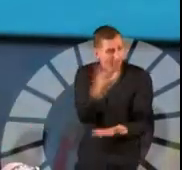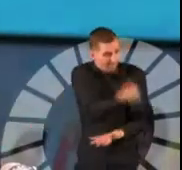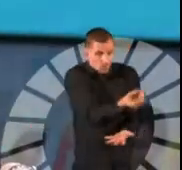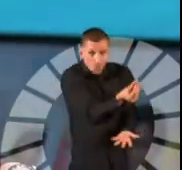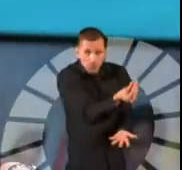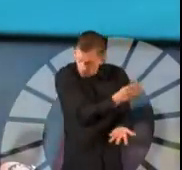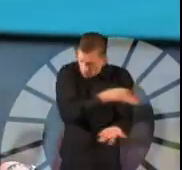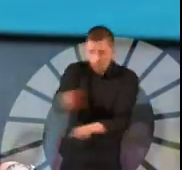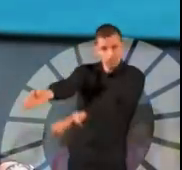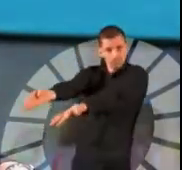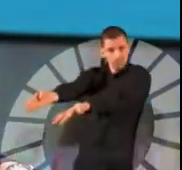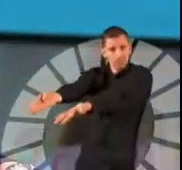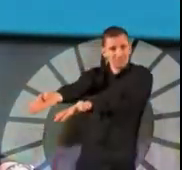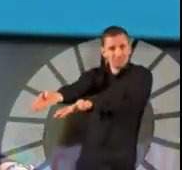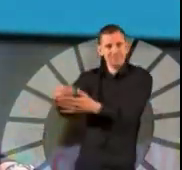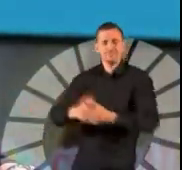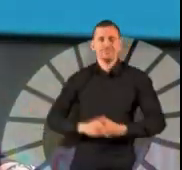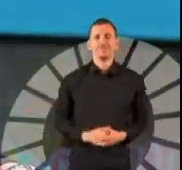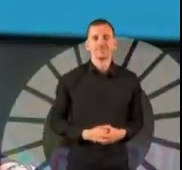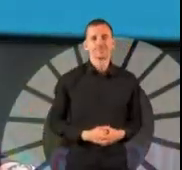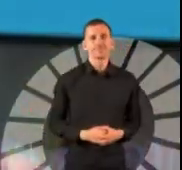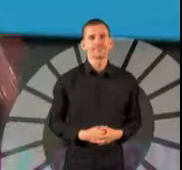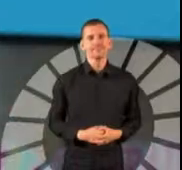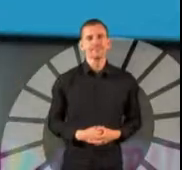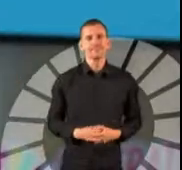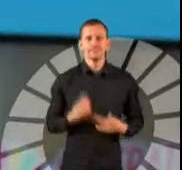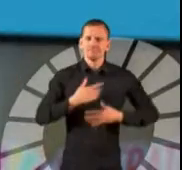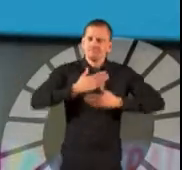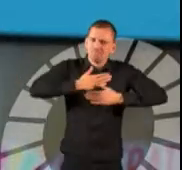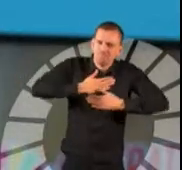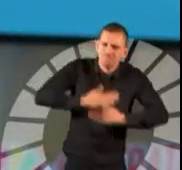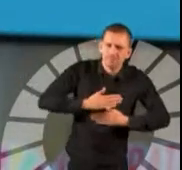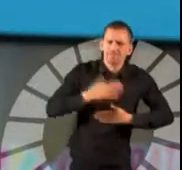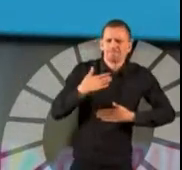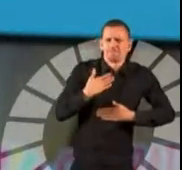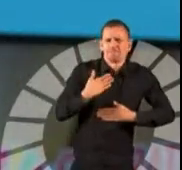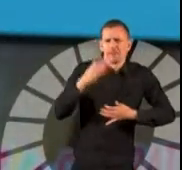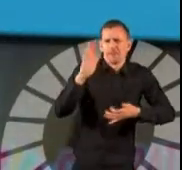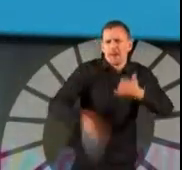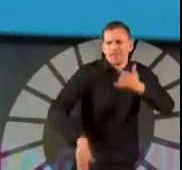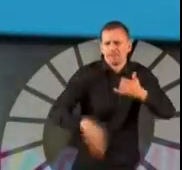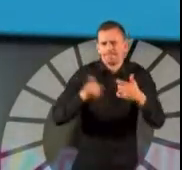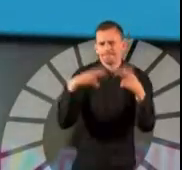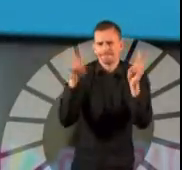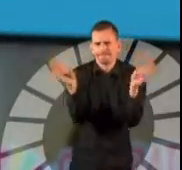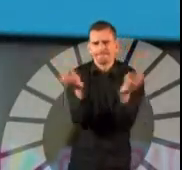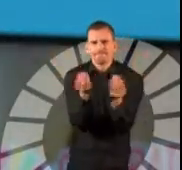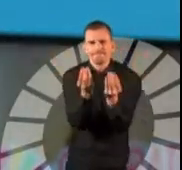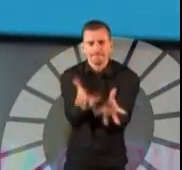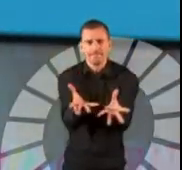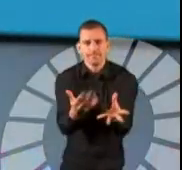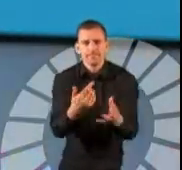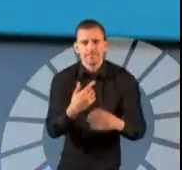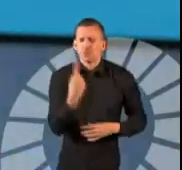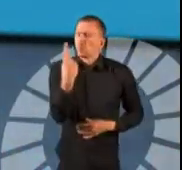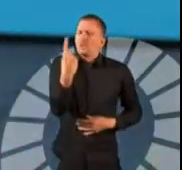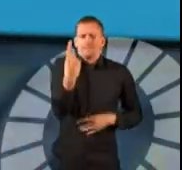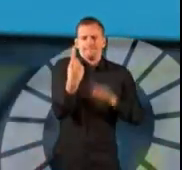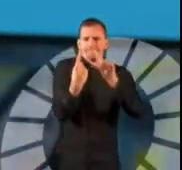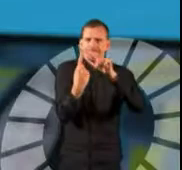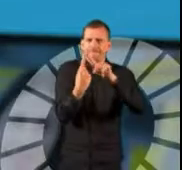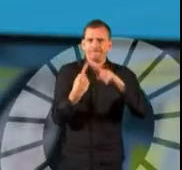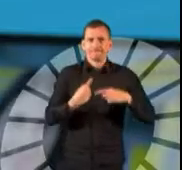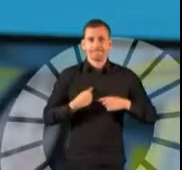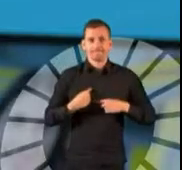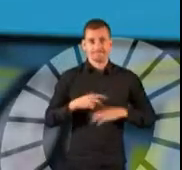I just want to end with the fact that we as young women are ready to co-lead with you. In